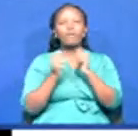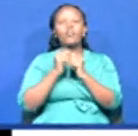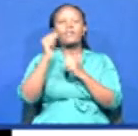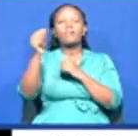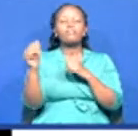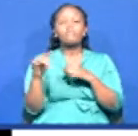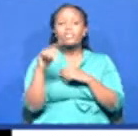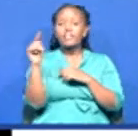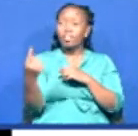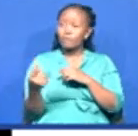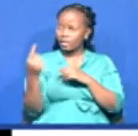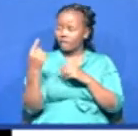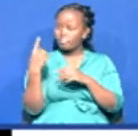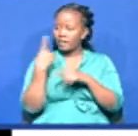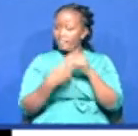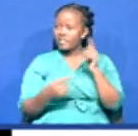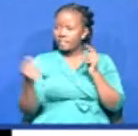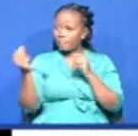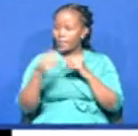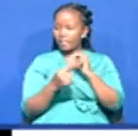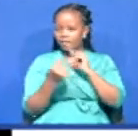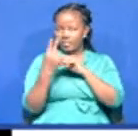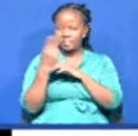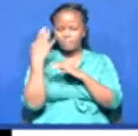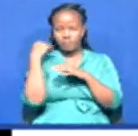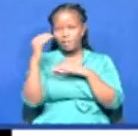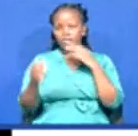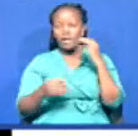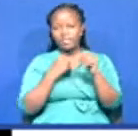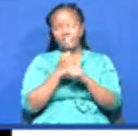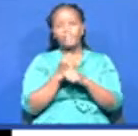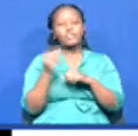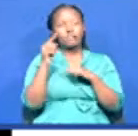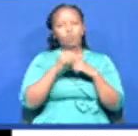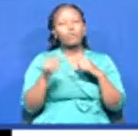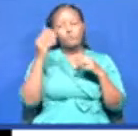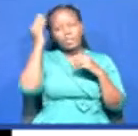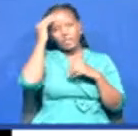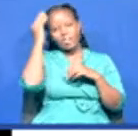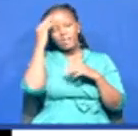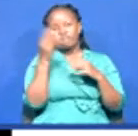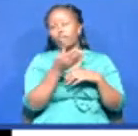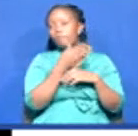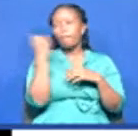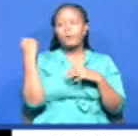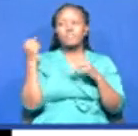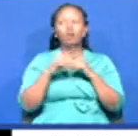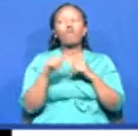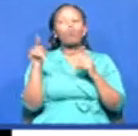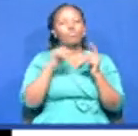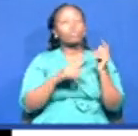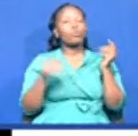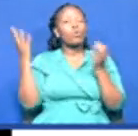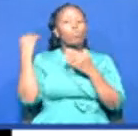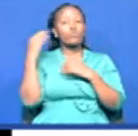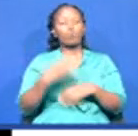That was by the end of December last year. So we are learning from the best, and we hope to benchmark and really make this